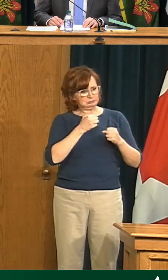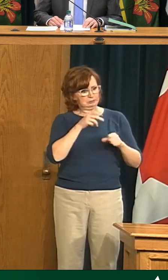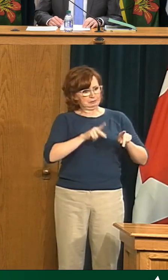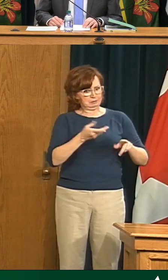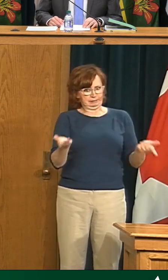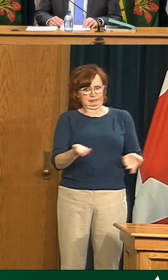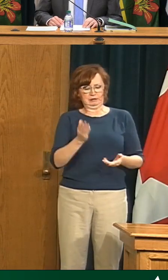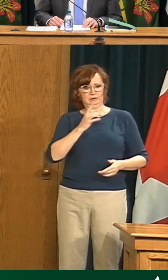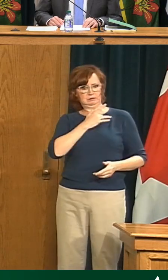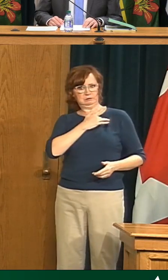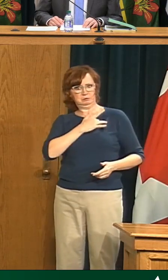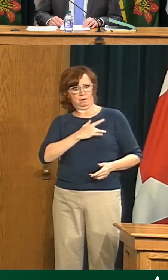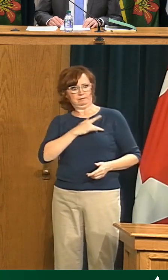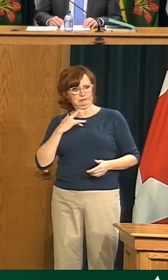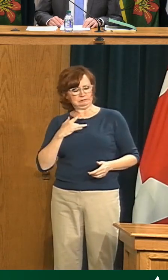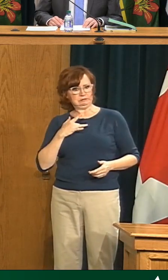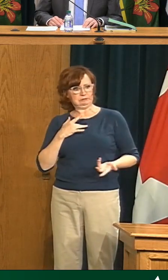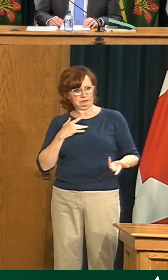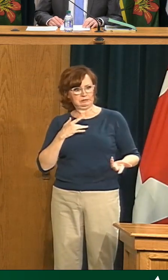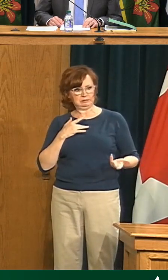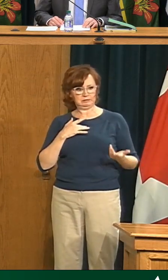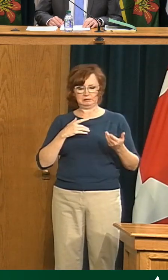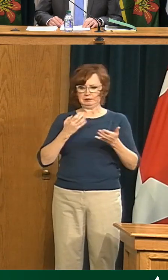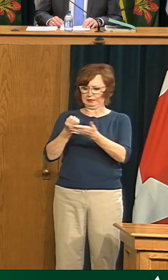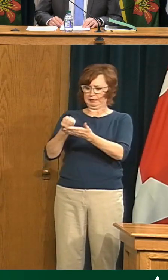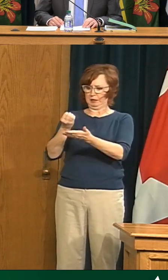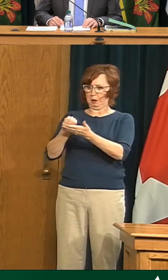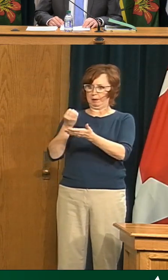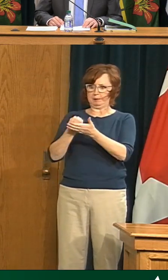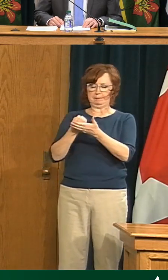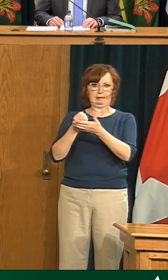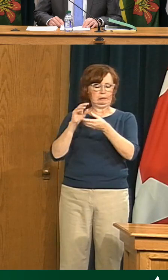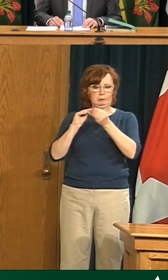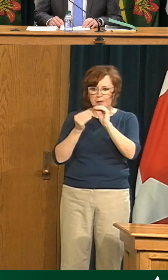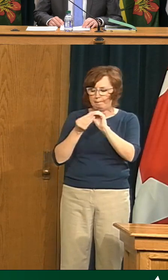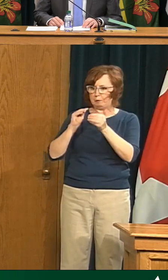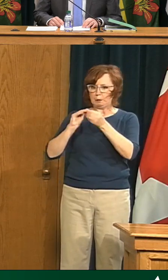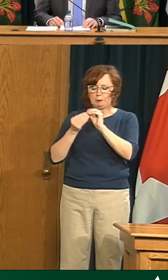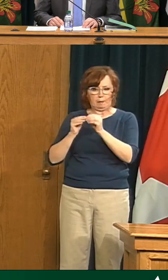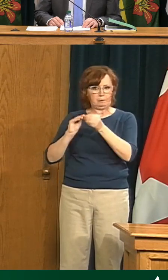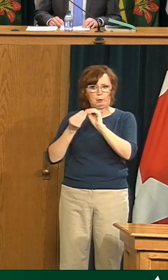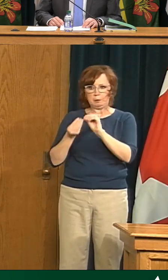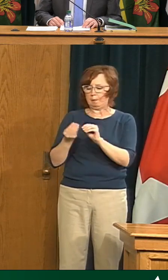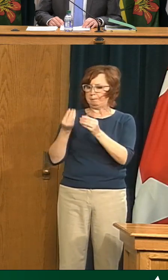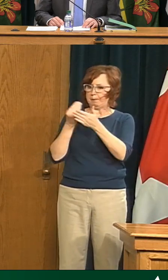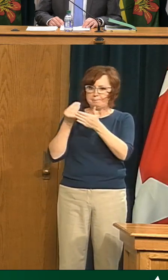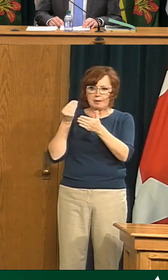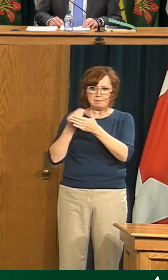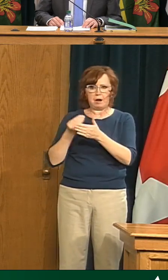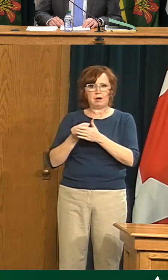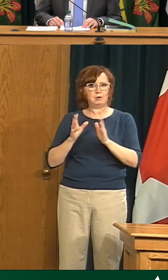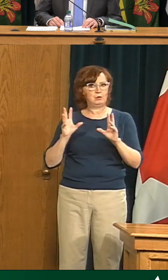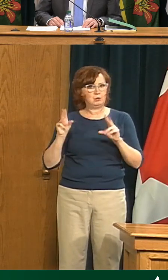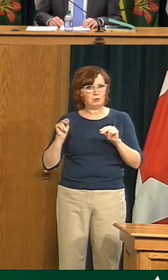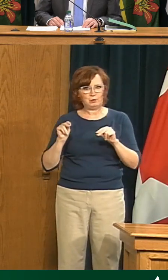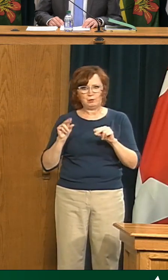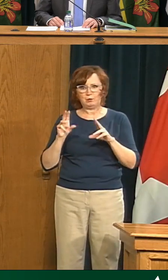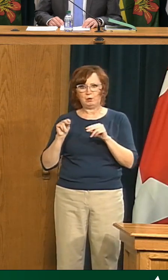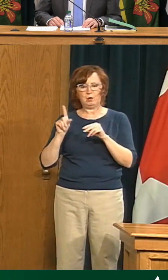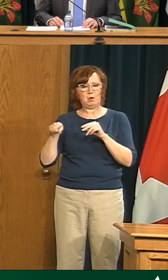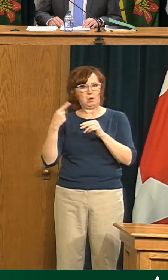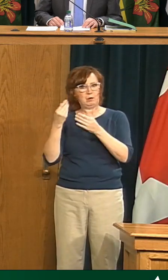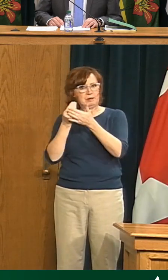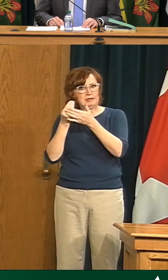numbers. It's not just some abstract concept. The economy is the job that allows you to support yourself and your family.